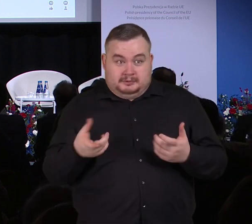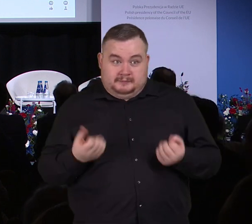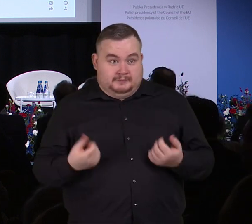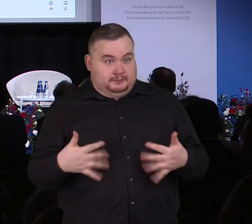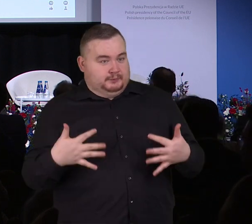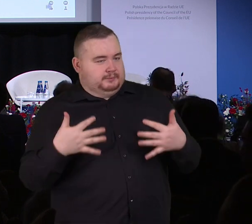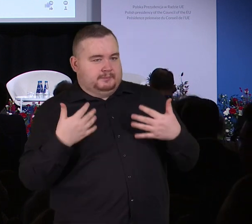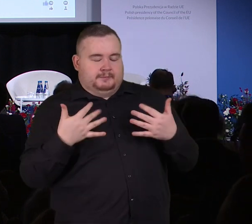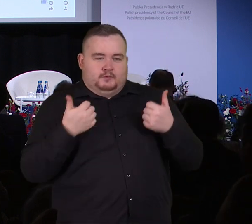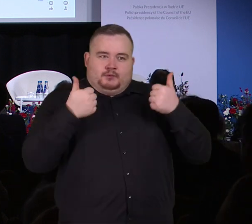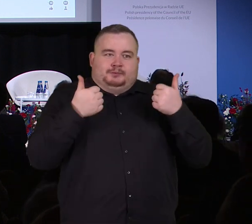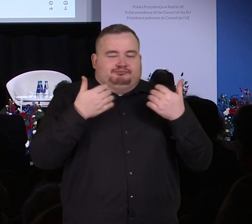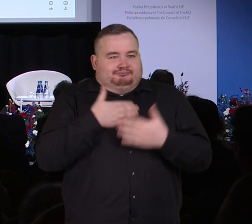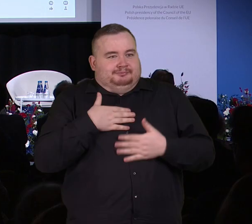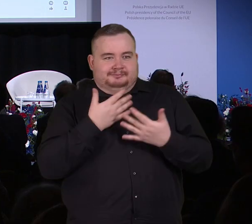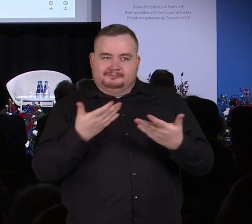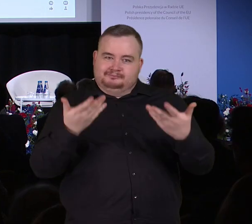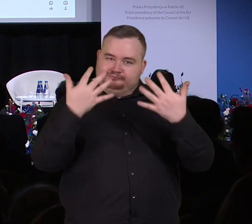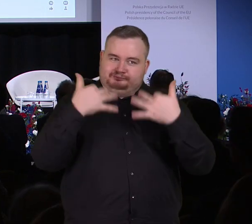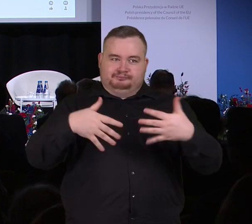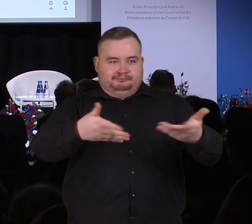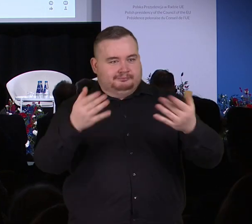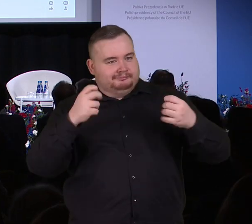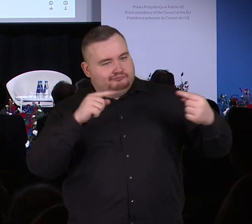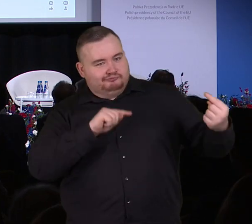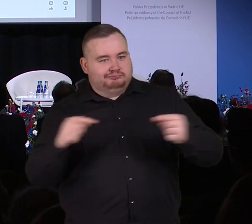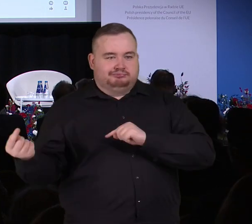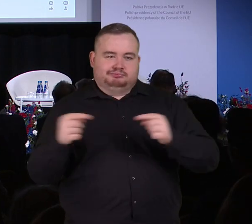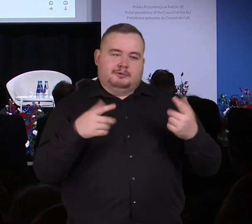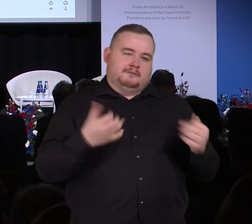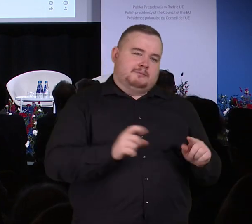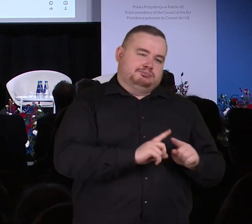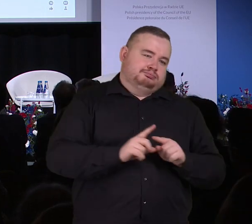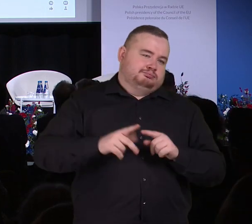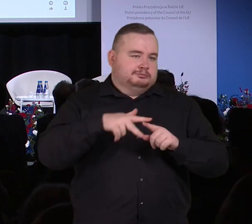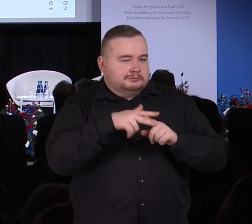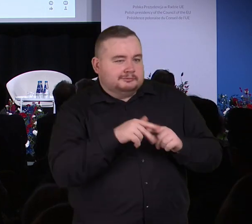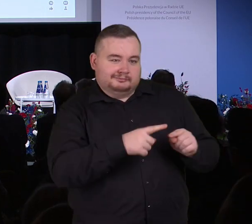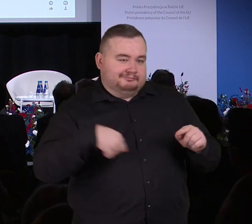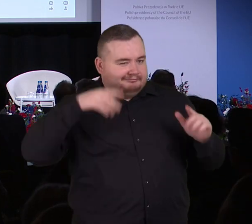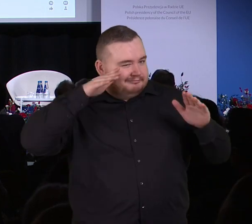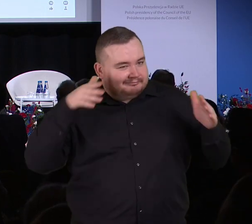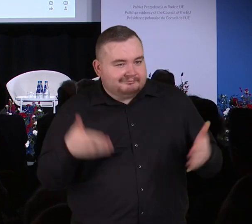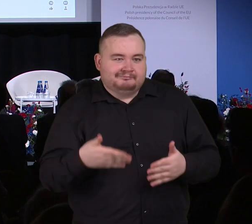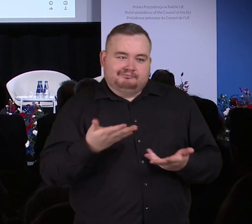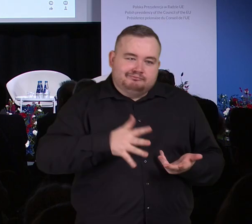for territorial dimension of cohesion policy. Now let me